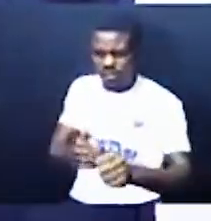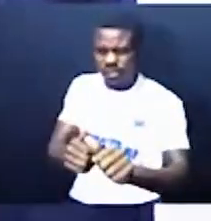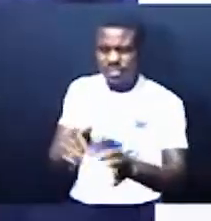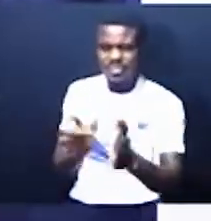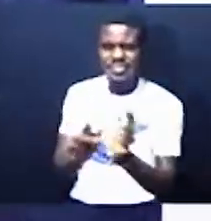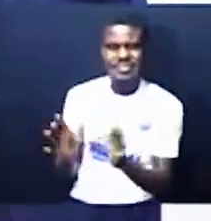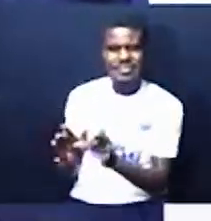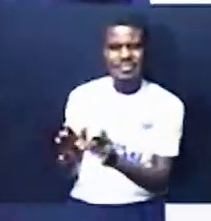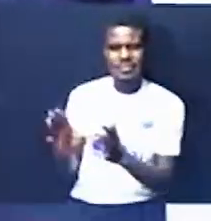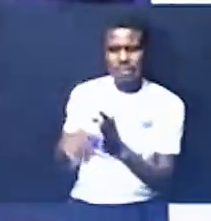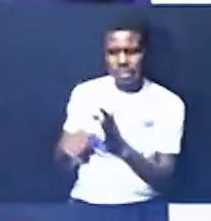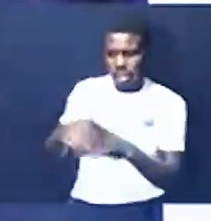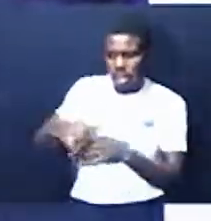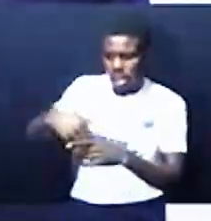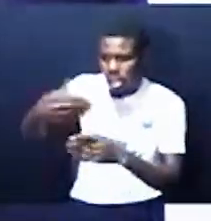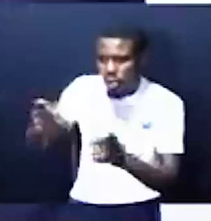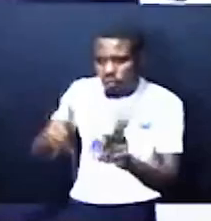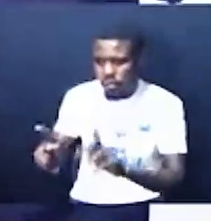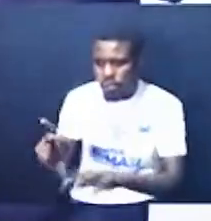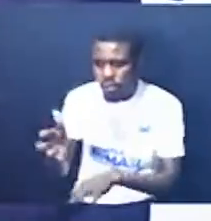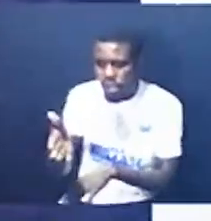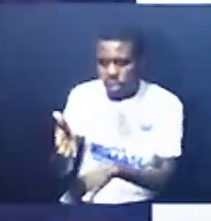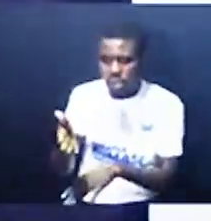There came out of the crowd.